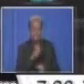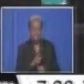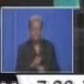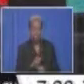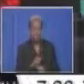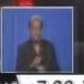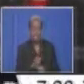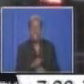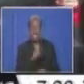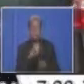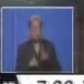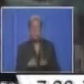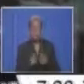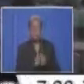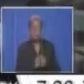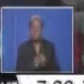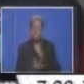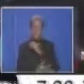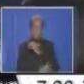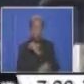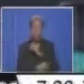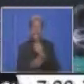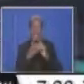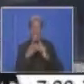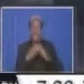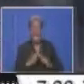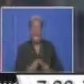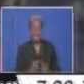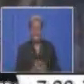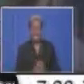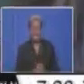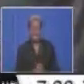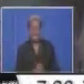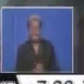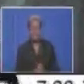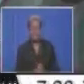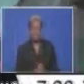diets or malabsorption. Cleopatra Murphy, 7S Network News.